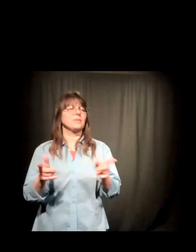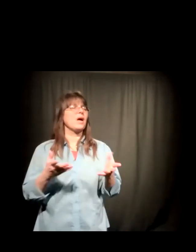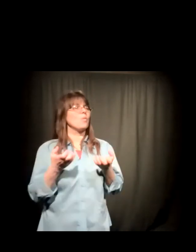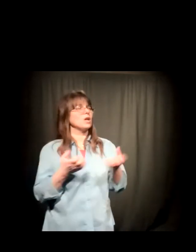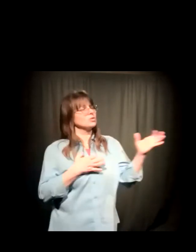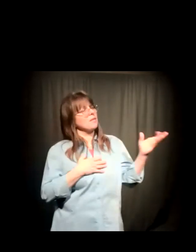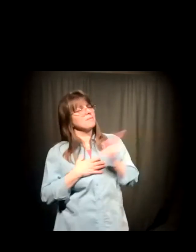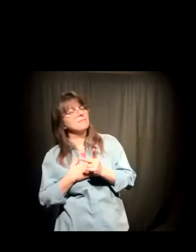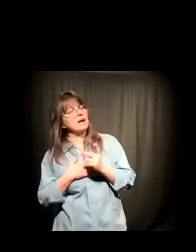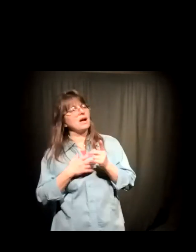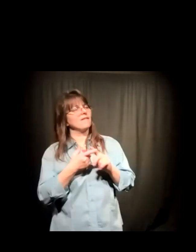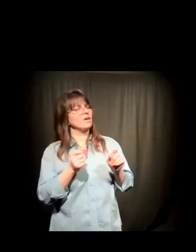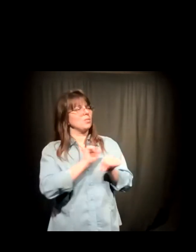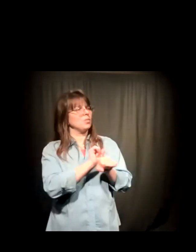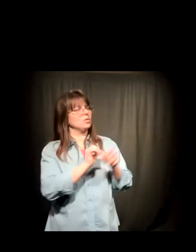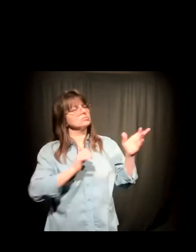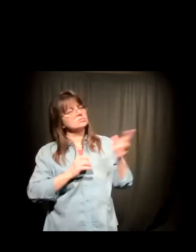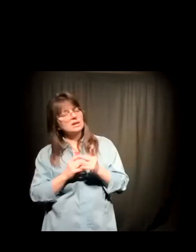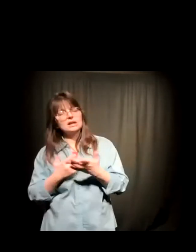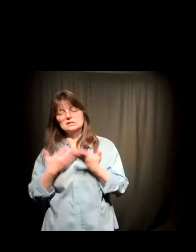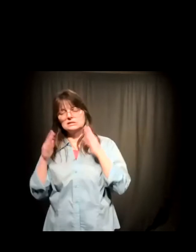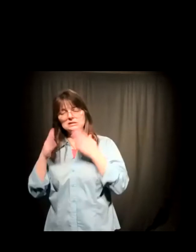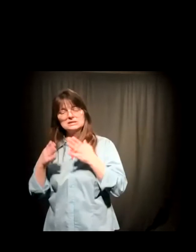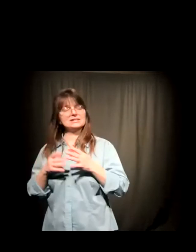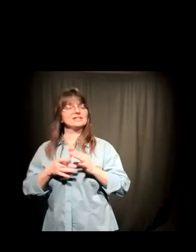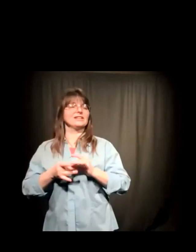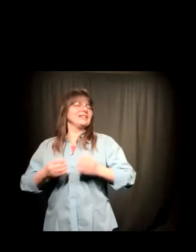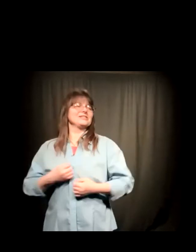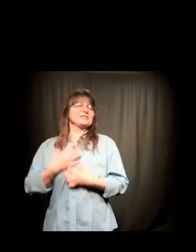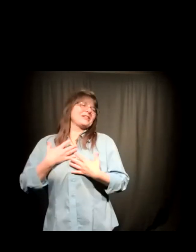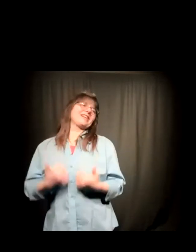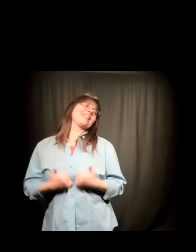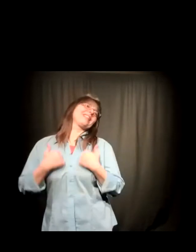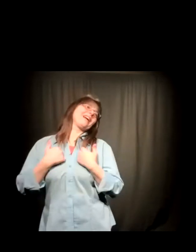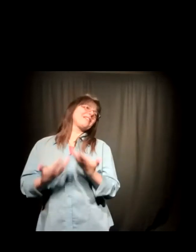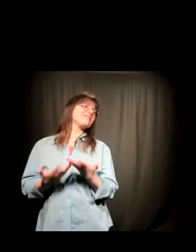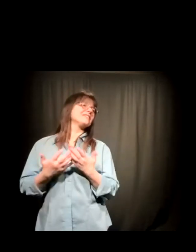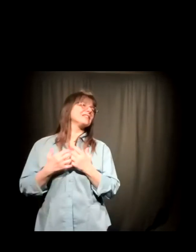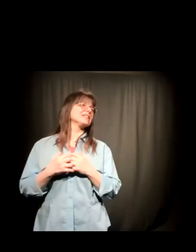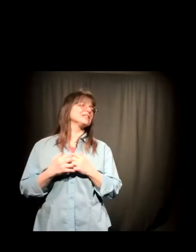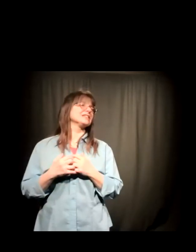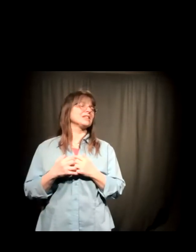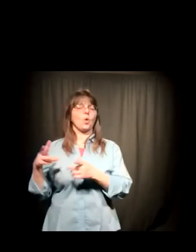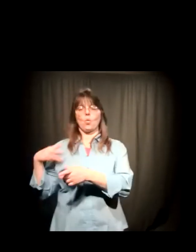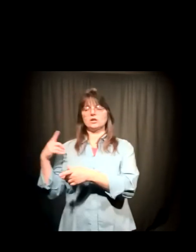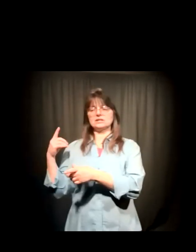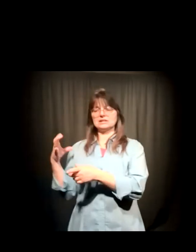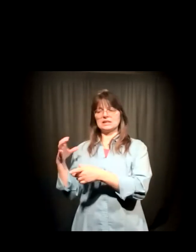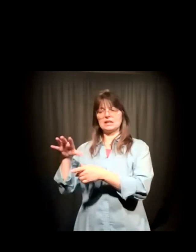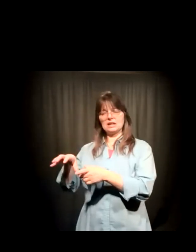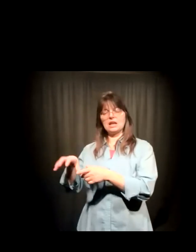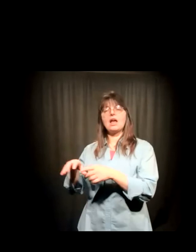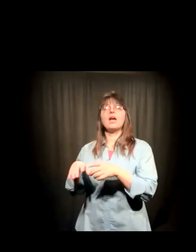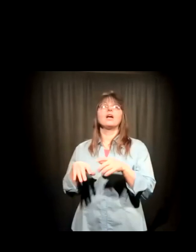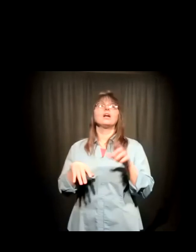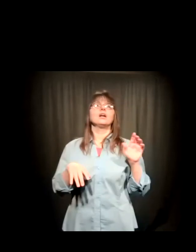Her life was now split between their homes in Washington, D.C. and Canada, their Baddock, Nova Scotia estate,